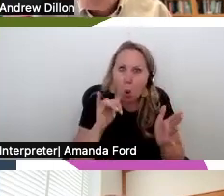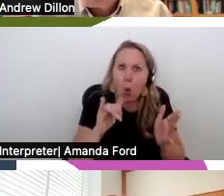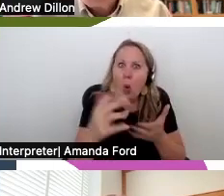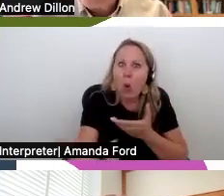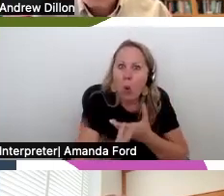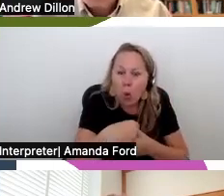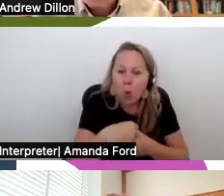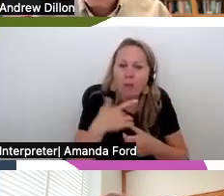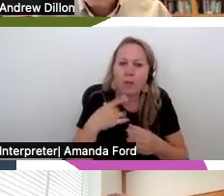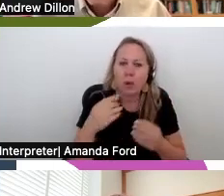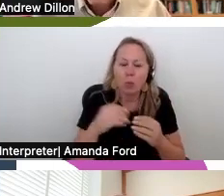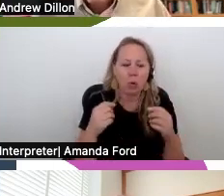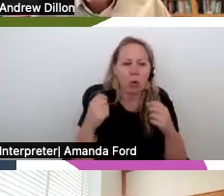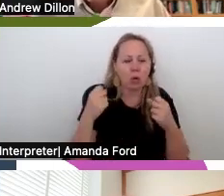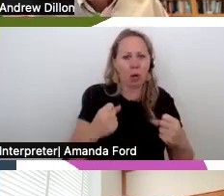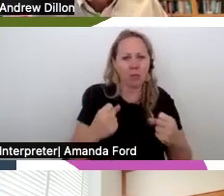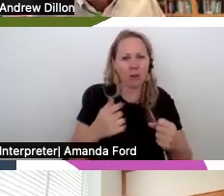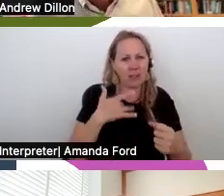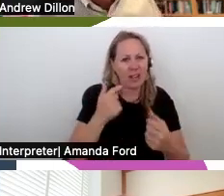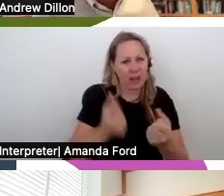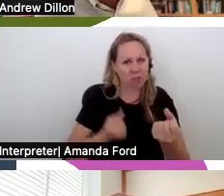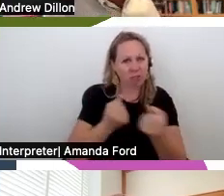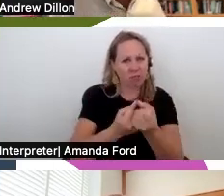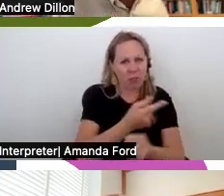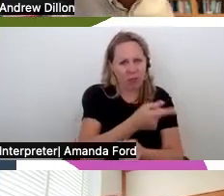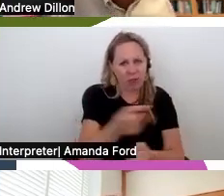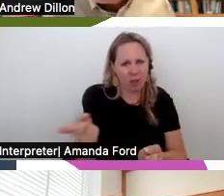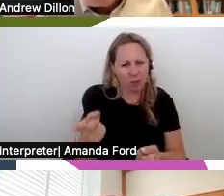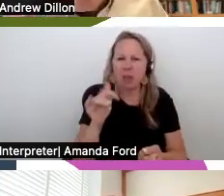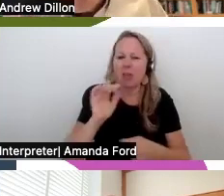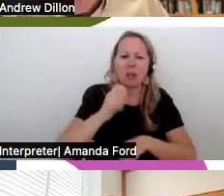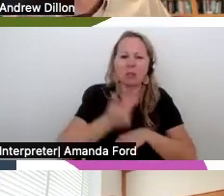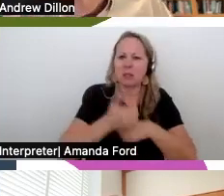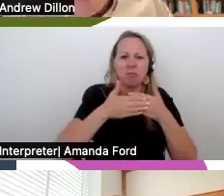They feel like I'm on their side. And I think that sets the tone.